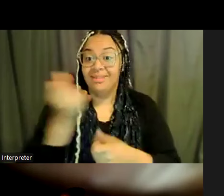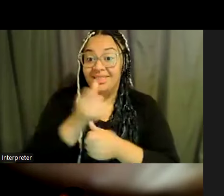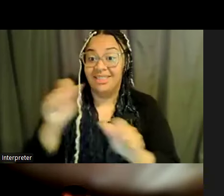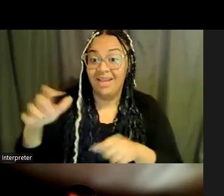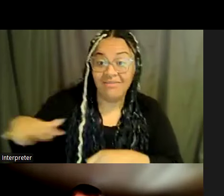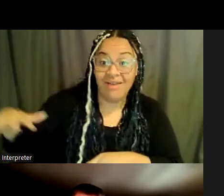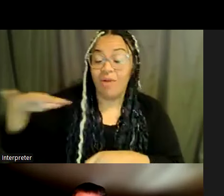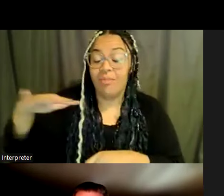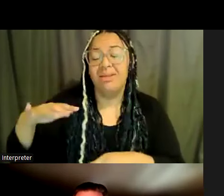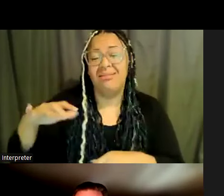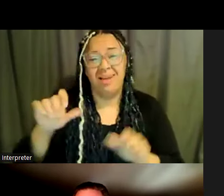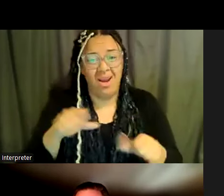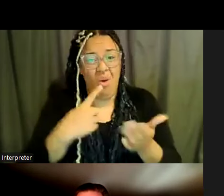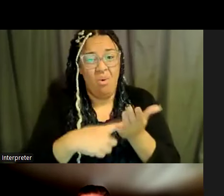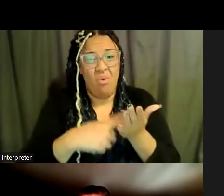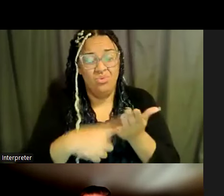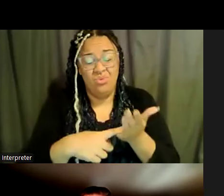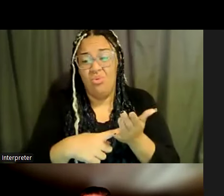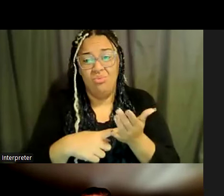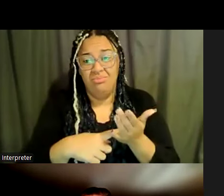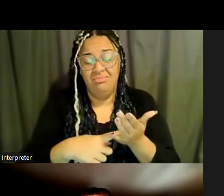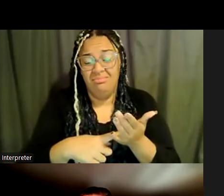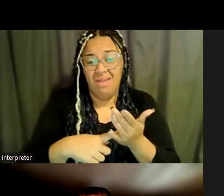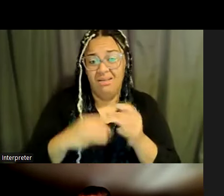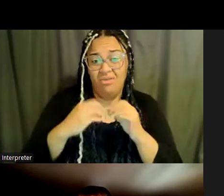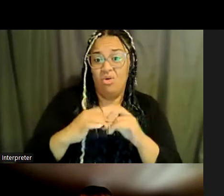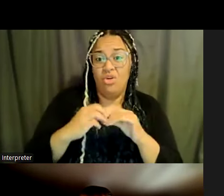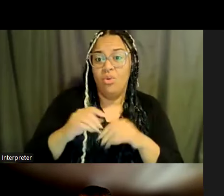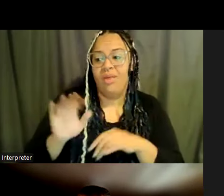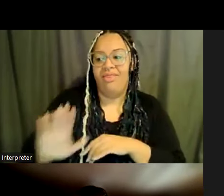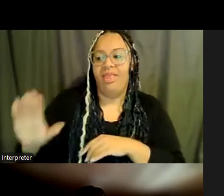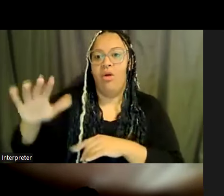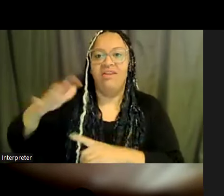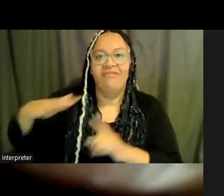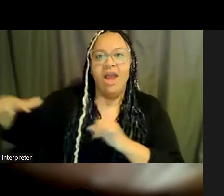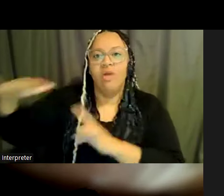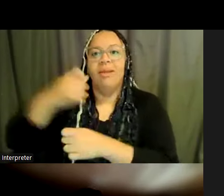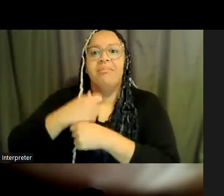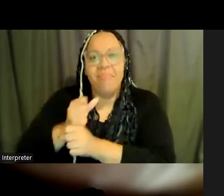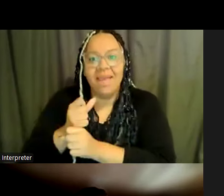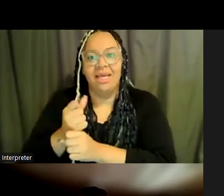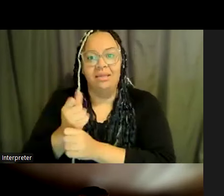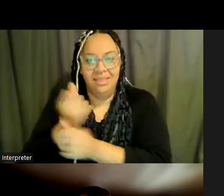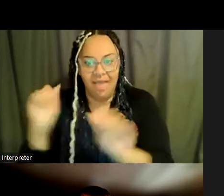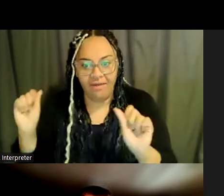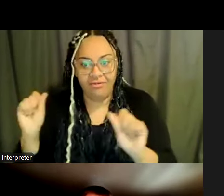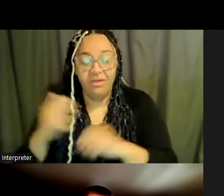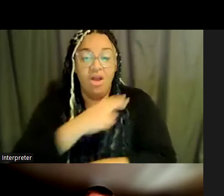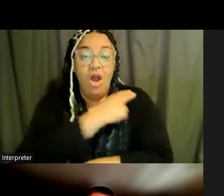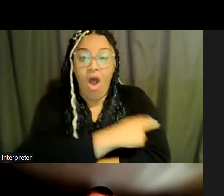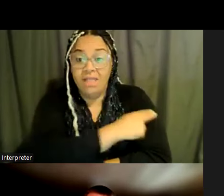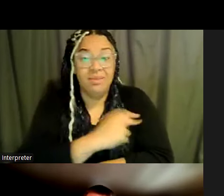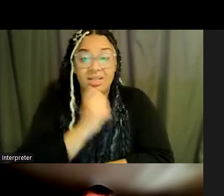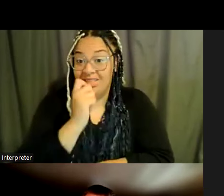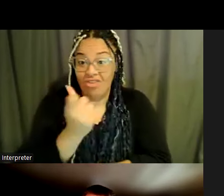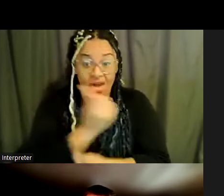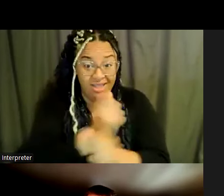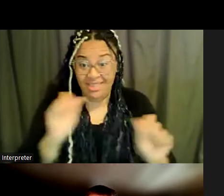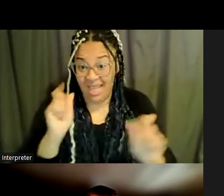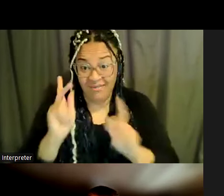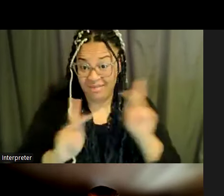also argue, or we can make their environment safer. Again, hospital settings are not always as safe as